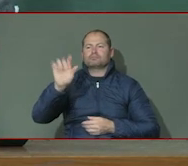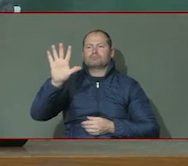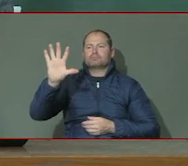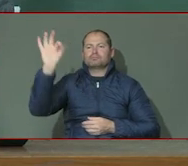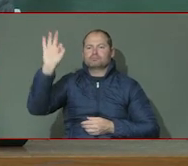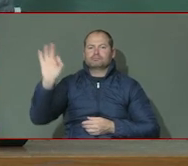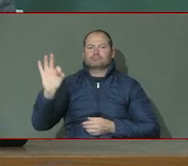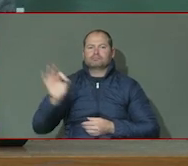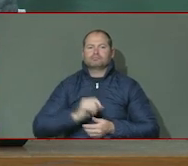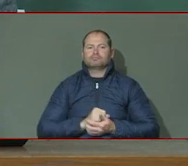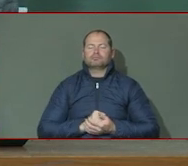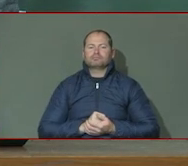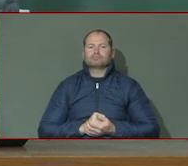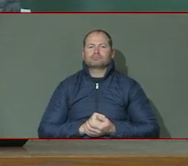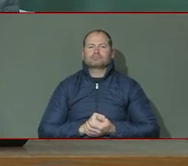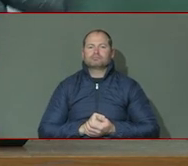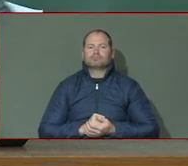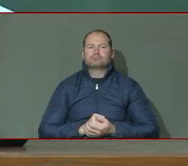57.5%.